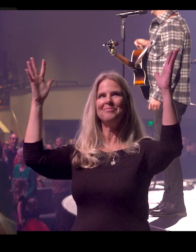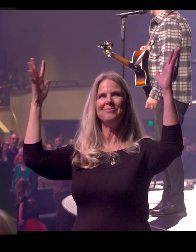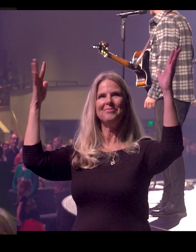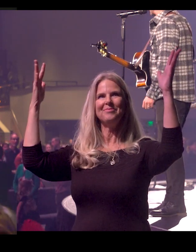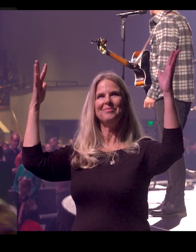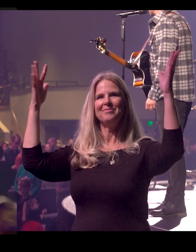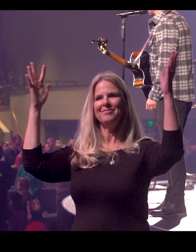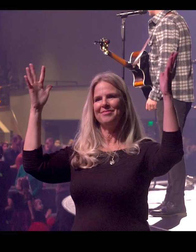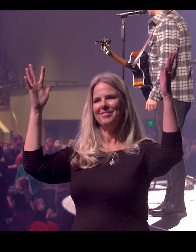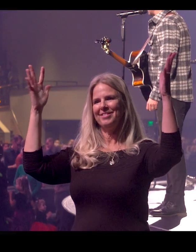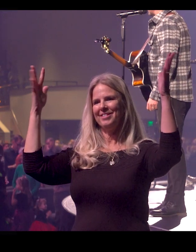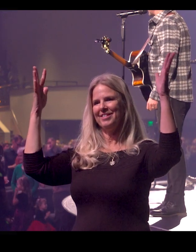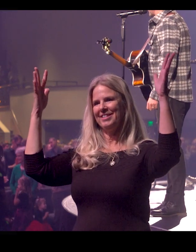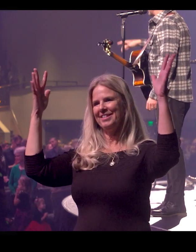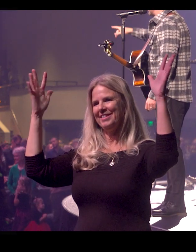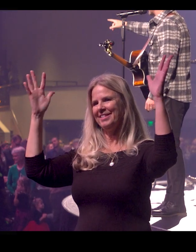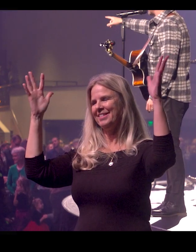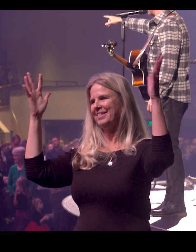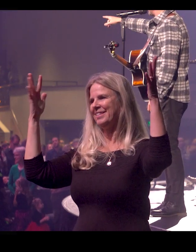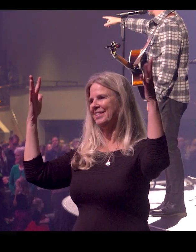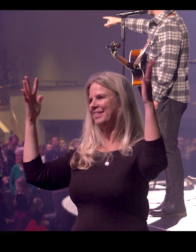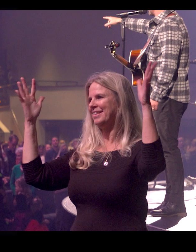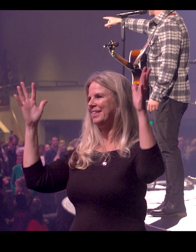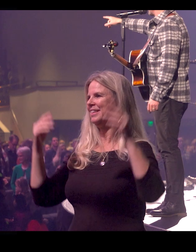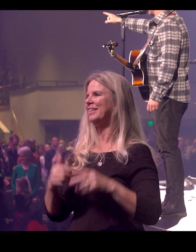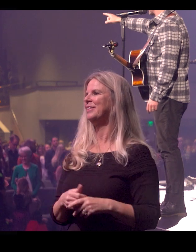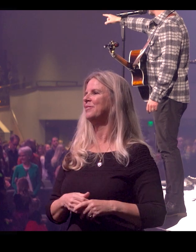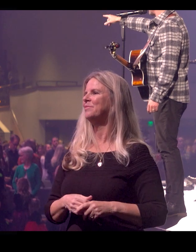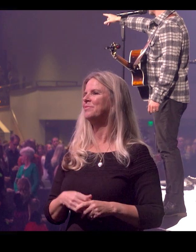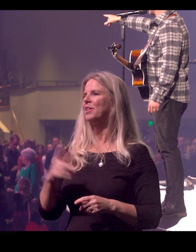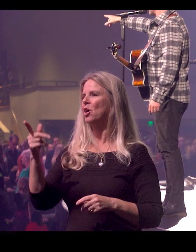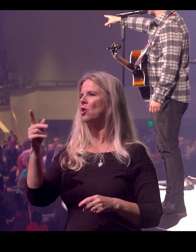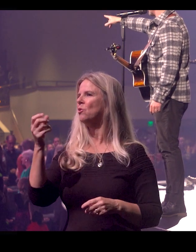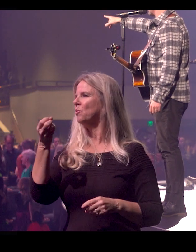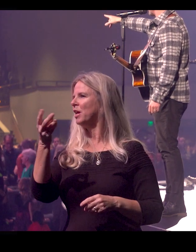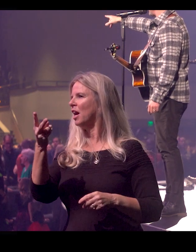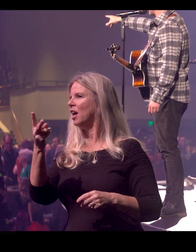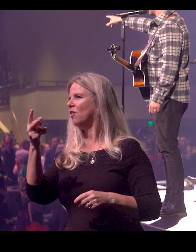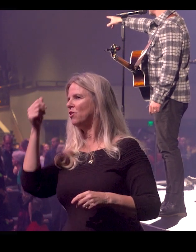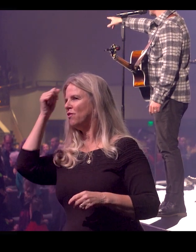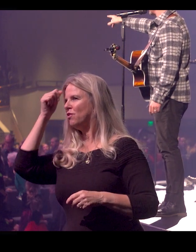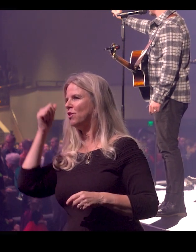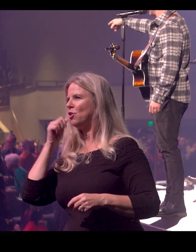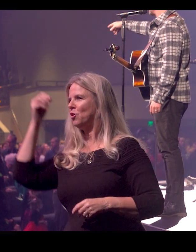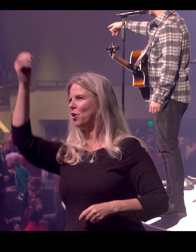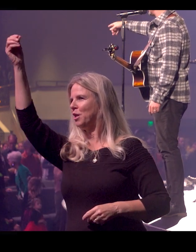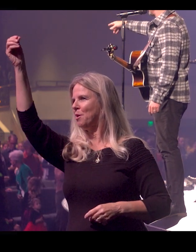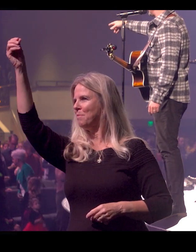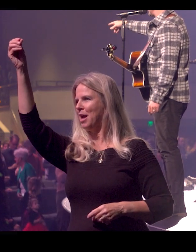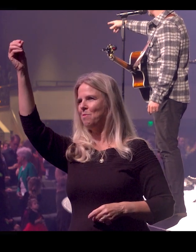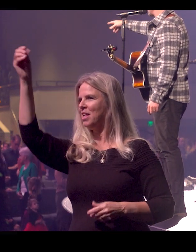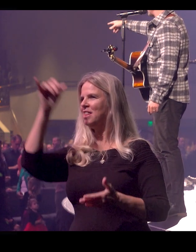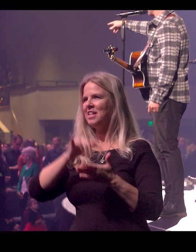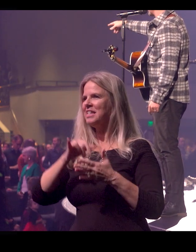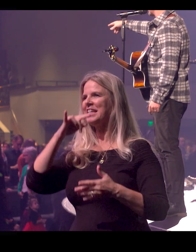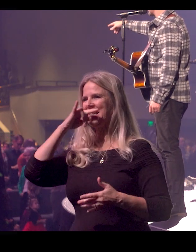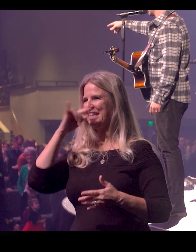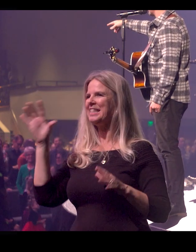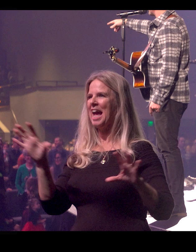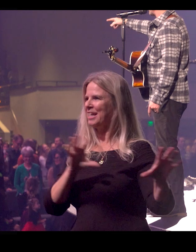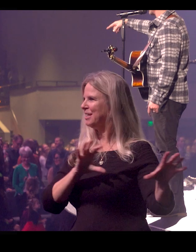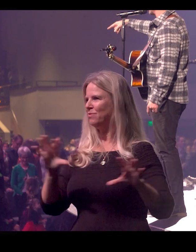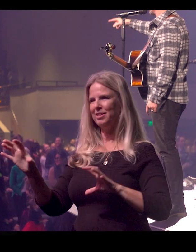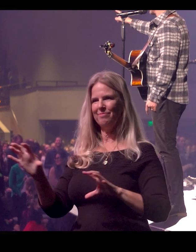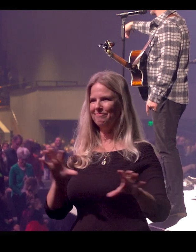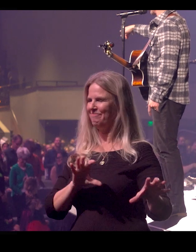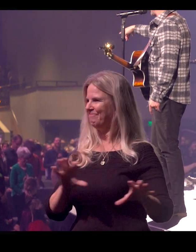We got a couple adults holding up papers. That was a kid's activity. That wasn't an adult thing. Let's leave the kids' activities to the kids.